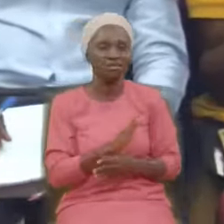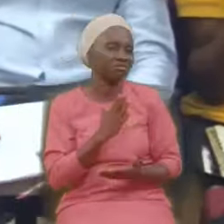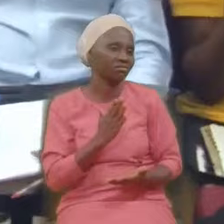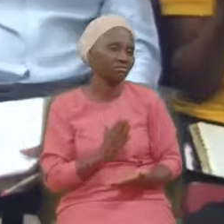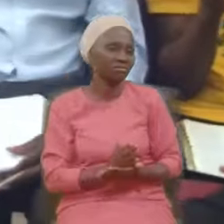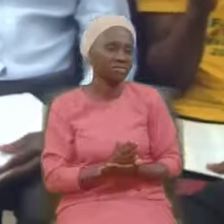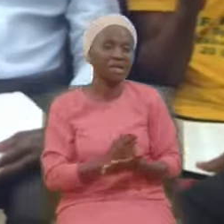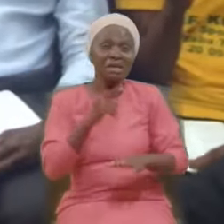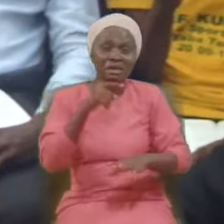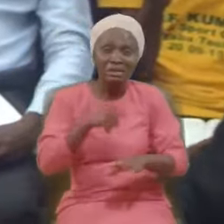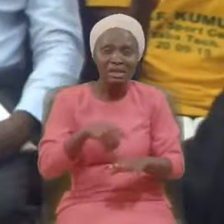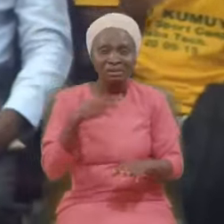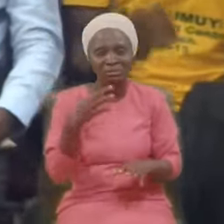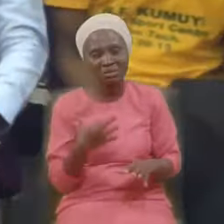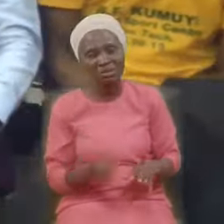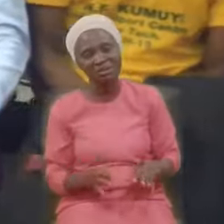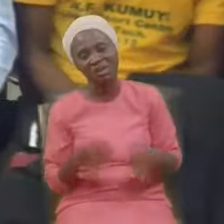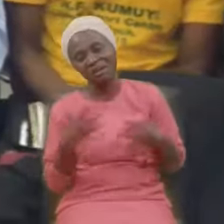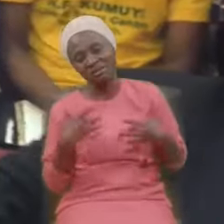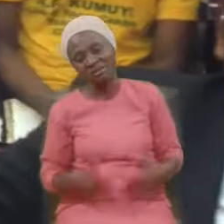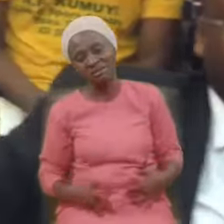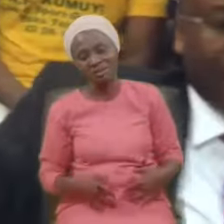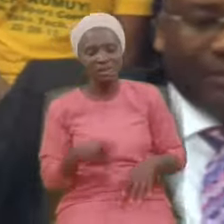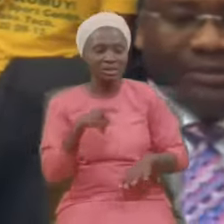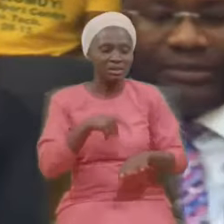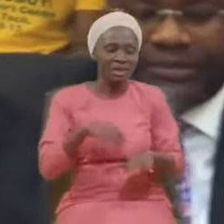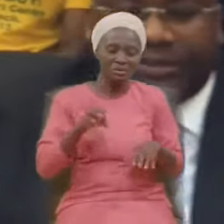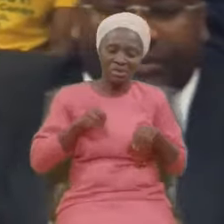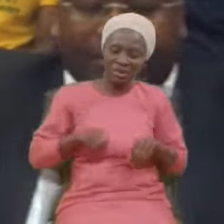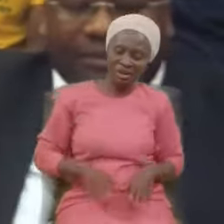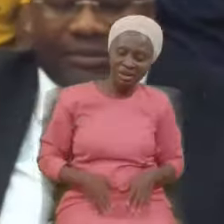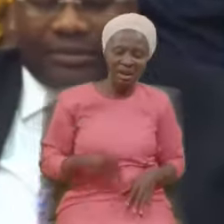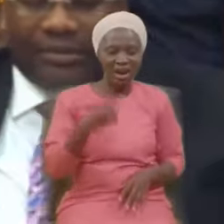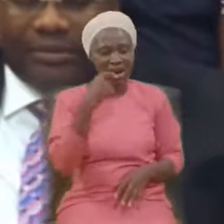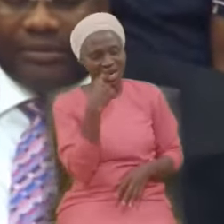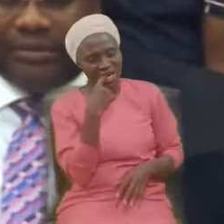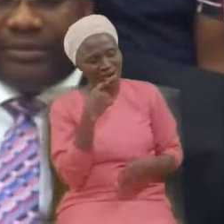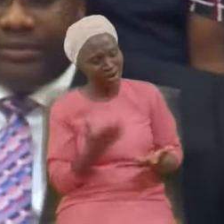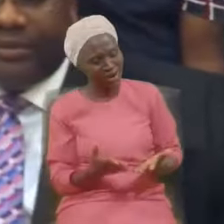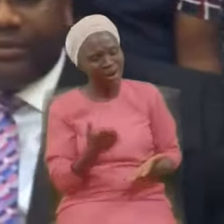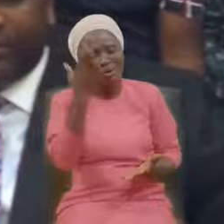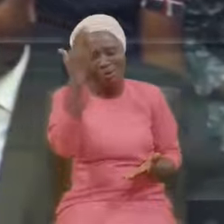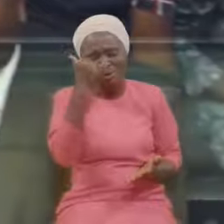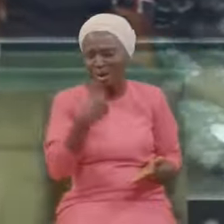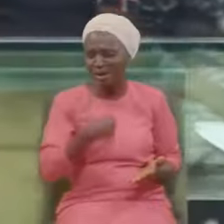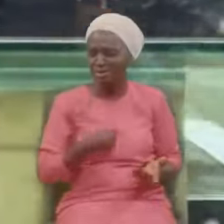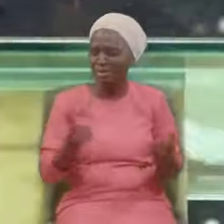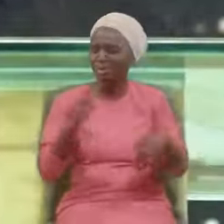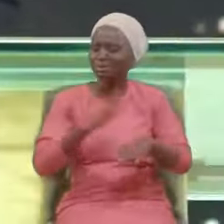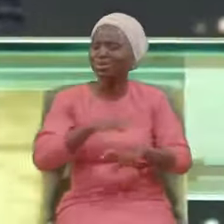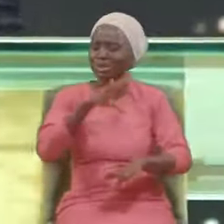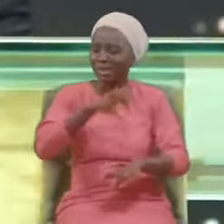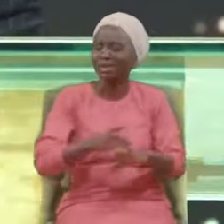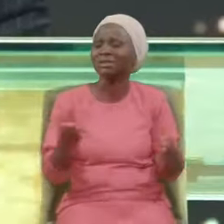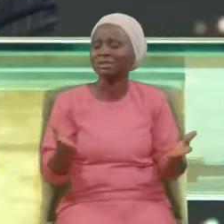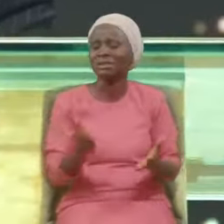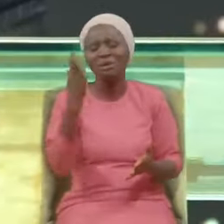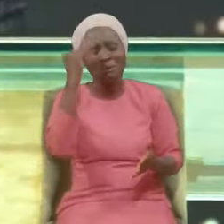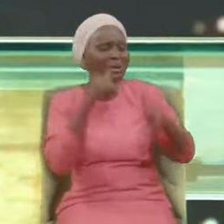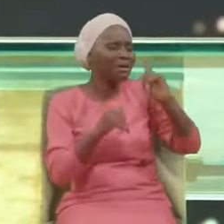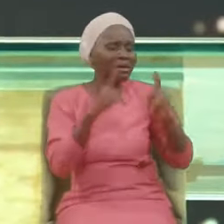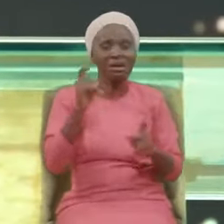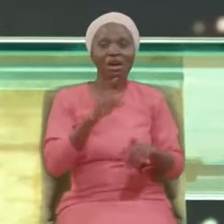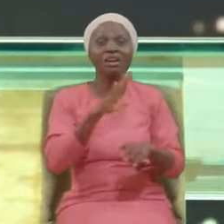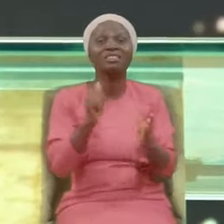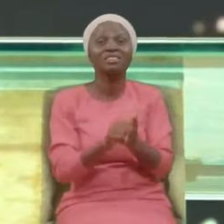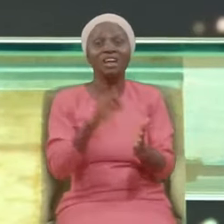of dejection and the times of regret. Why am I here in life? That is enough. Everything is going